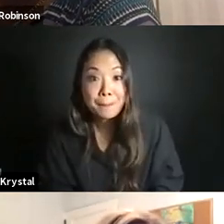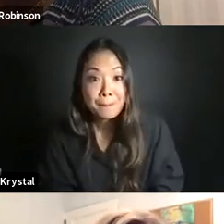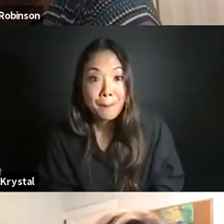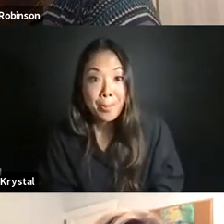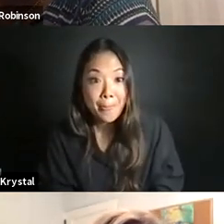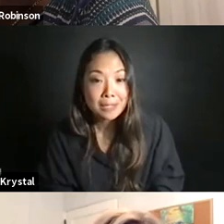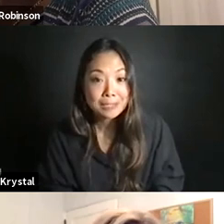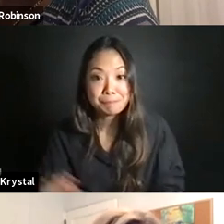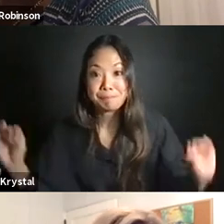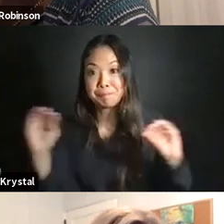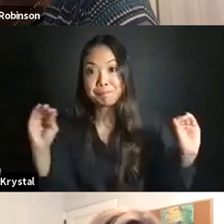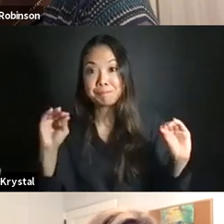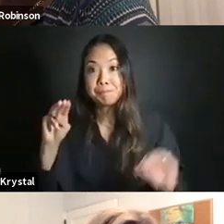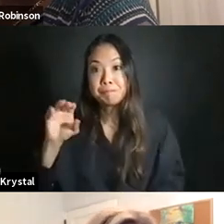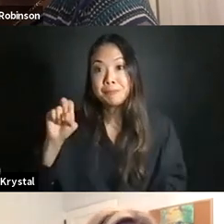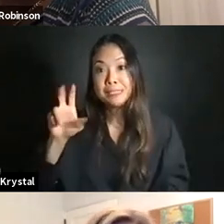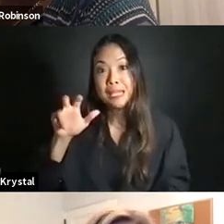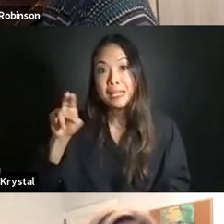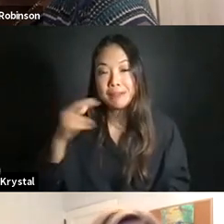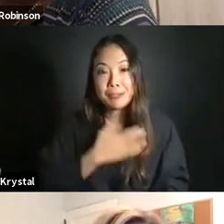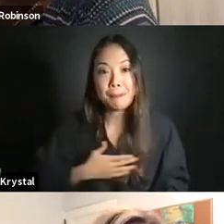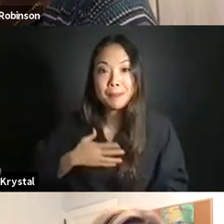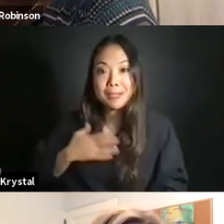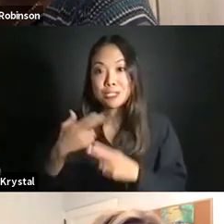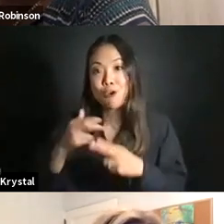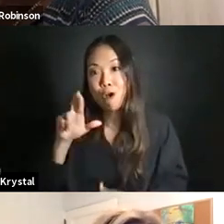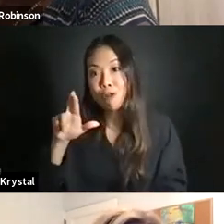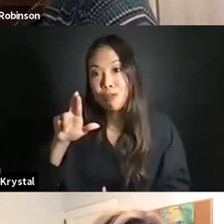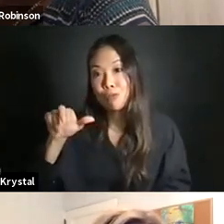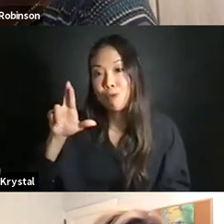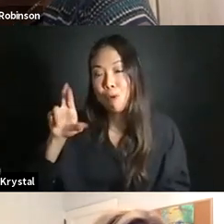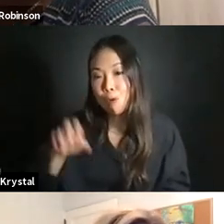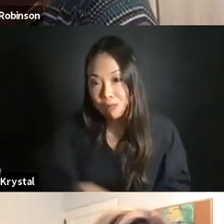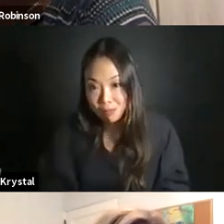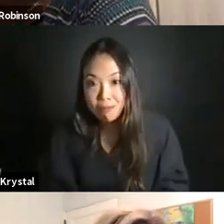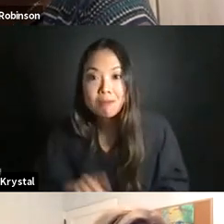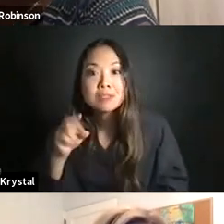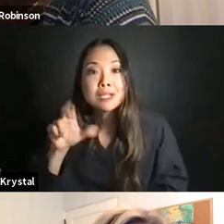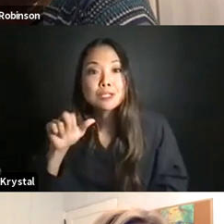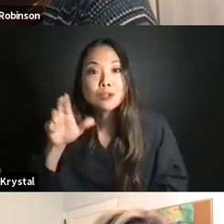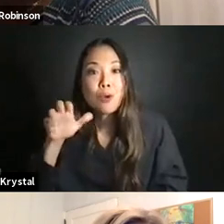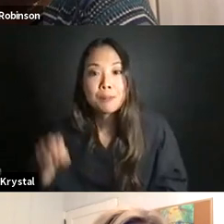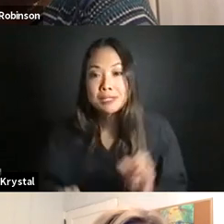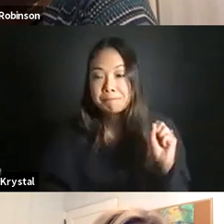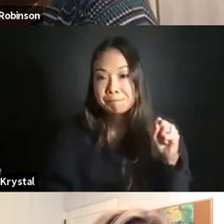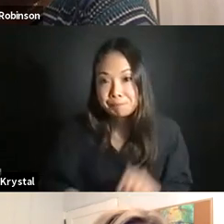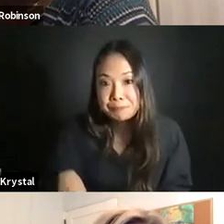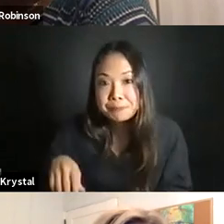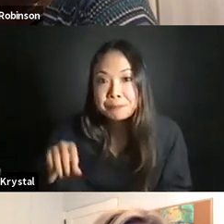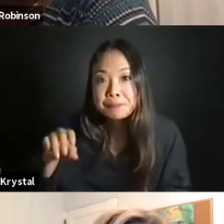hearing none ms sullivan will you please call the role doctor coleman yes mr dave rujo